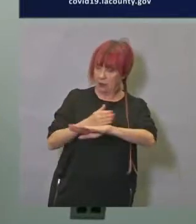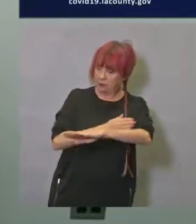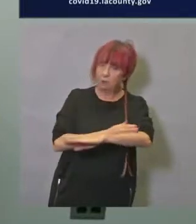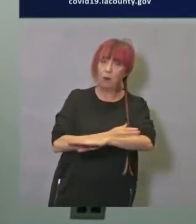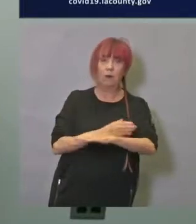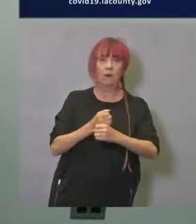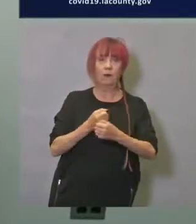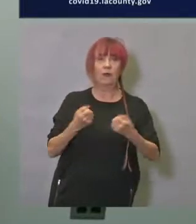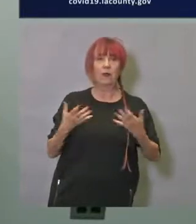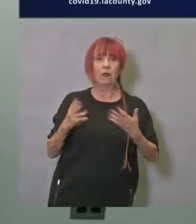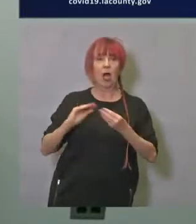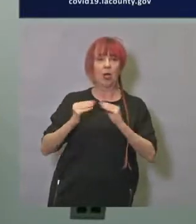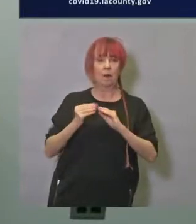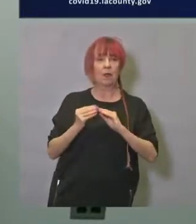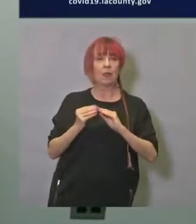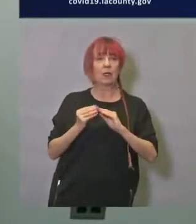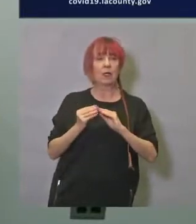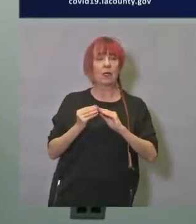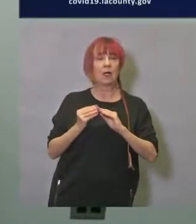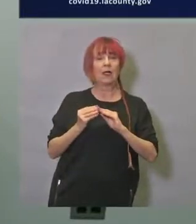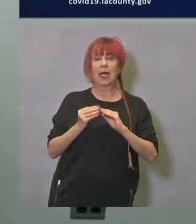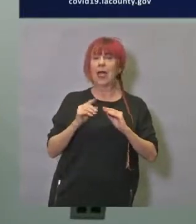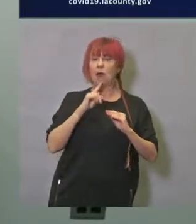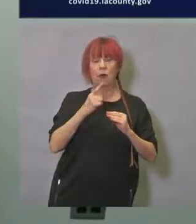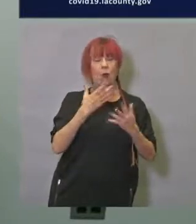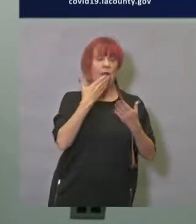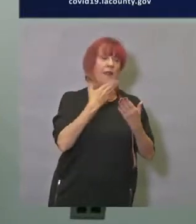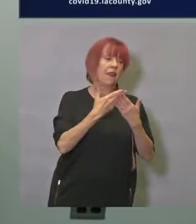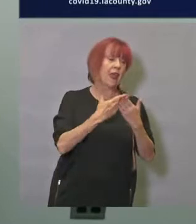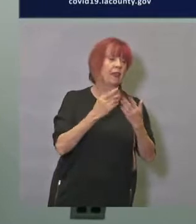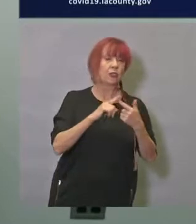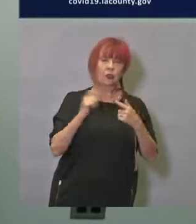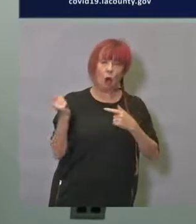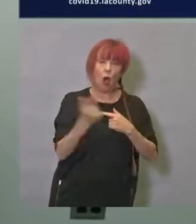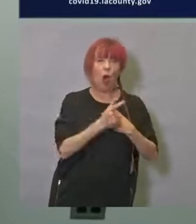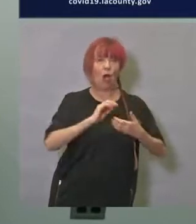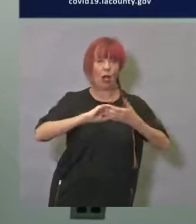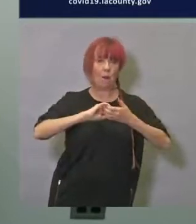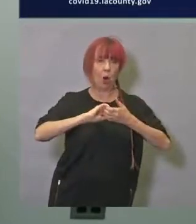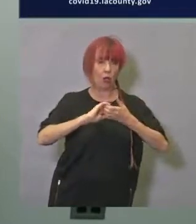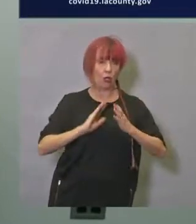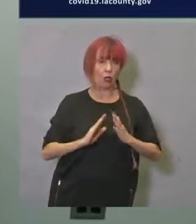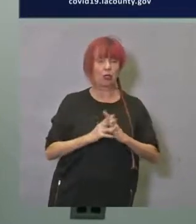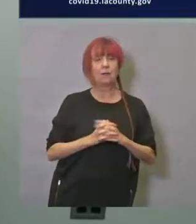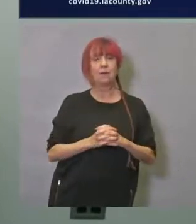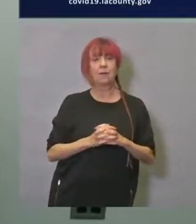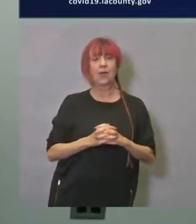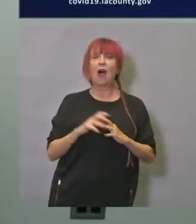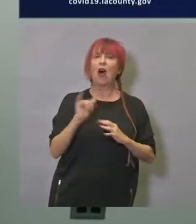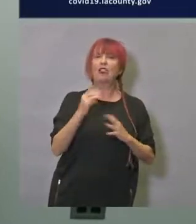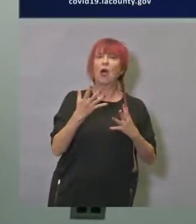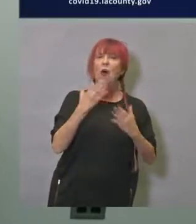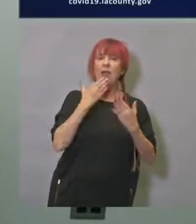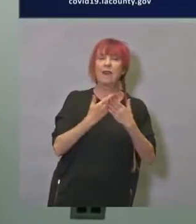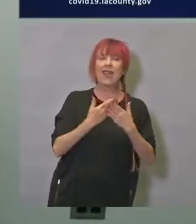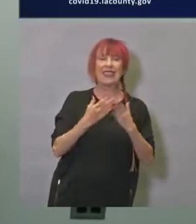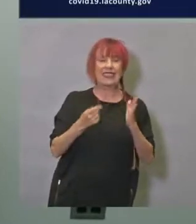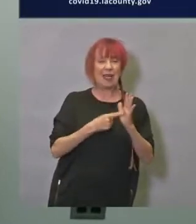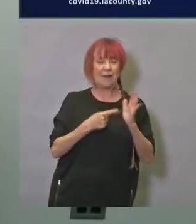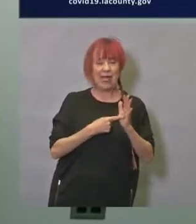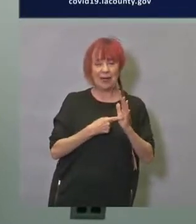that. And again, want to give a lot of thanks and gratitude to all of those partners. I also want to thank, sometimes